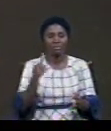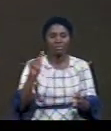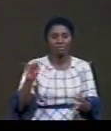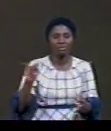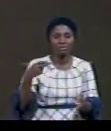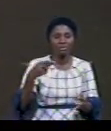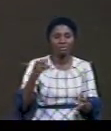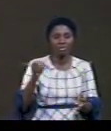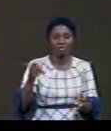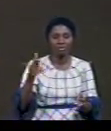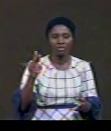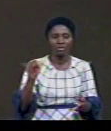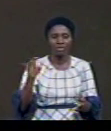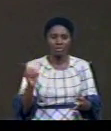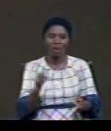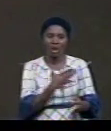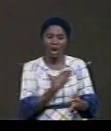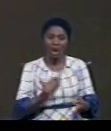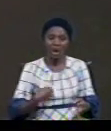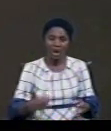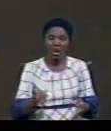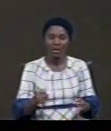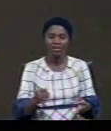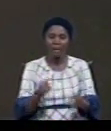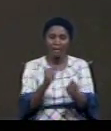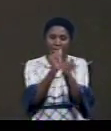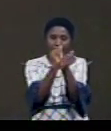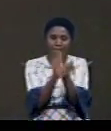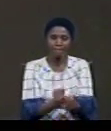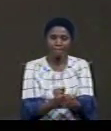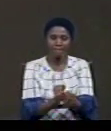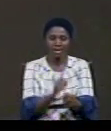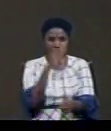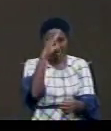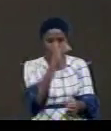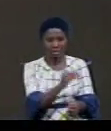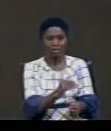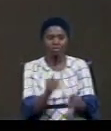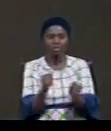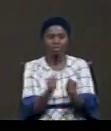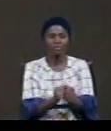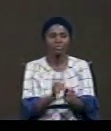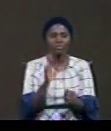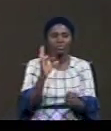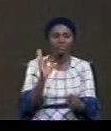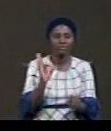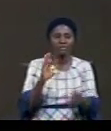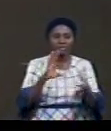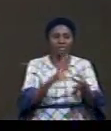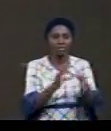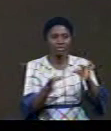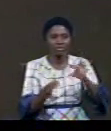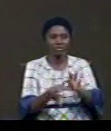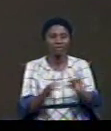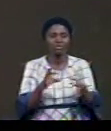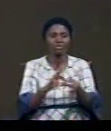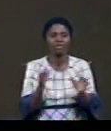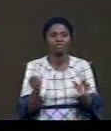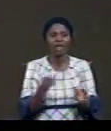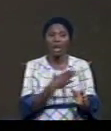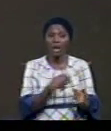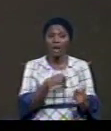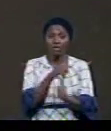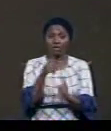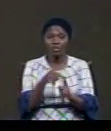to Babylon. Look at verse 12. And when he was in affliction,